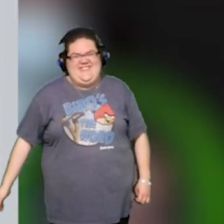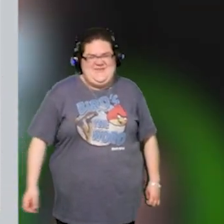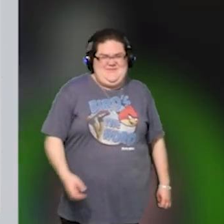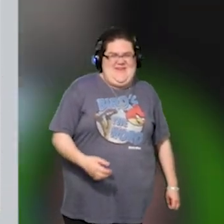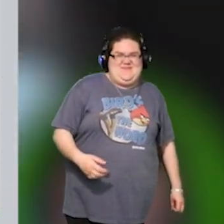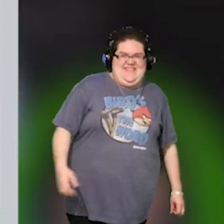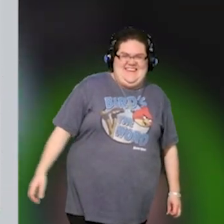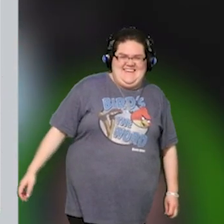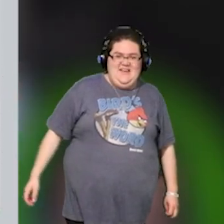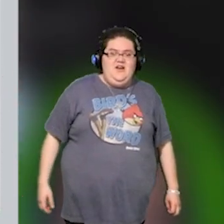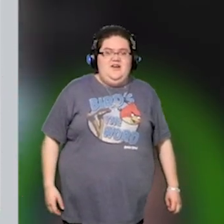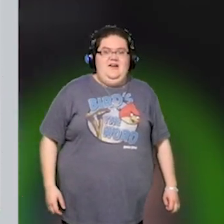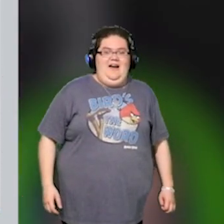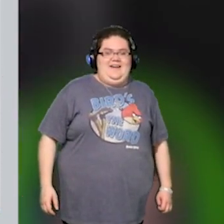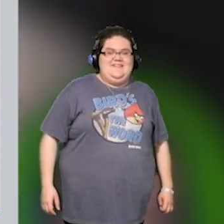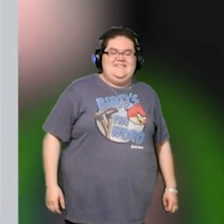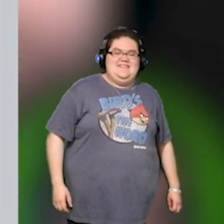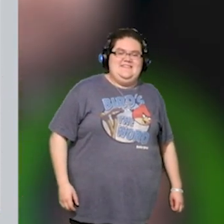Turn into a Beyblade.